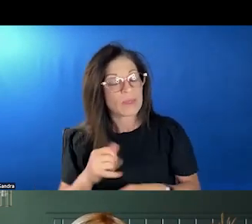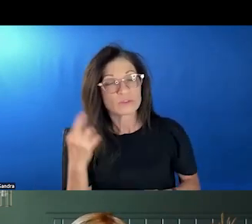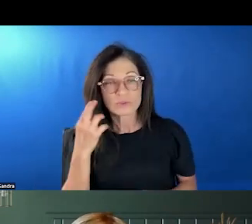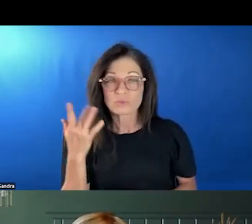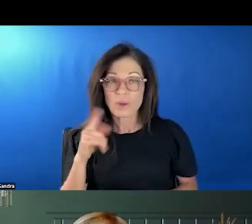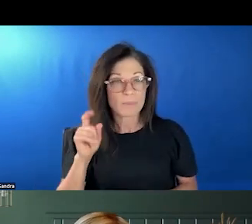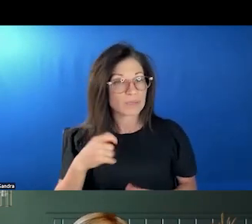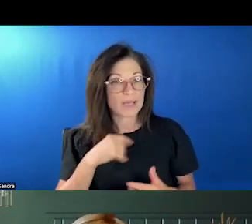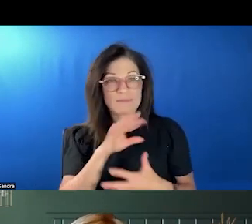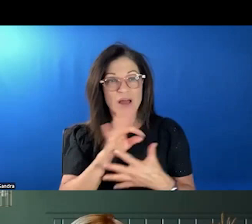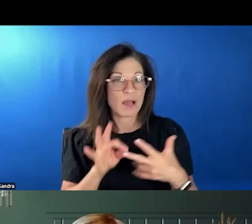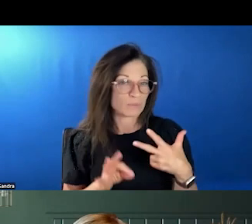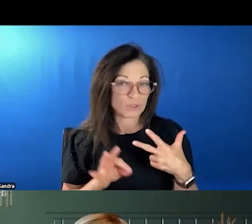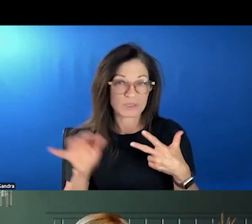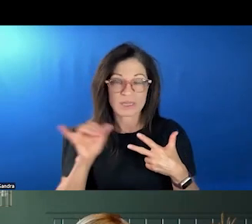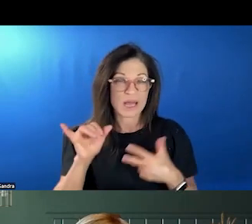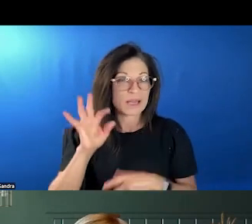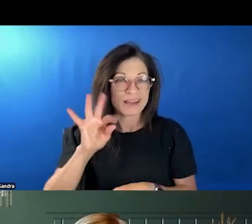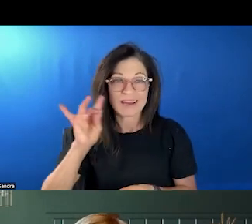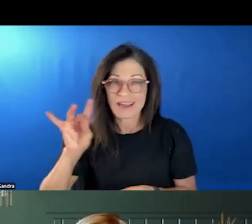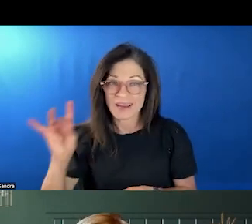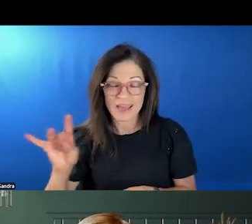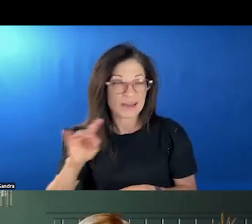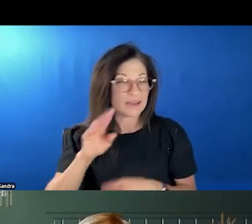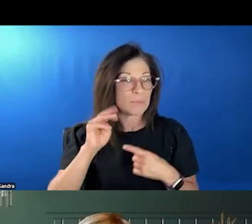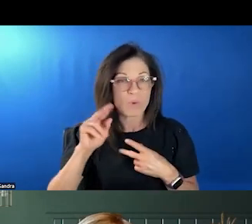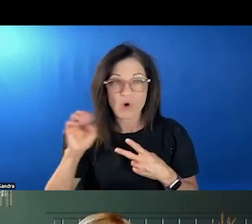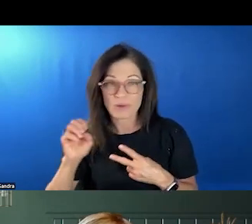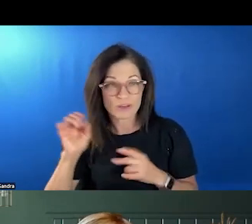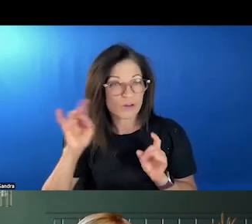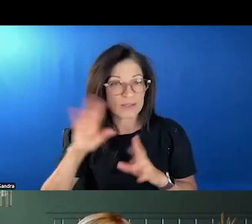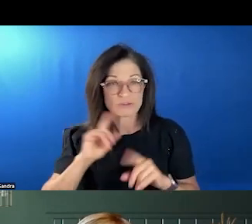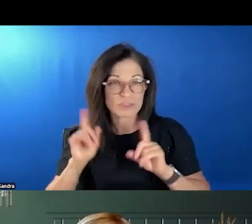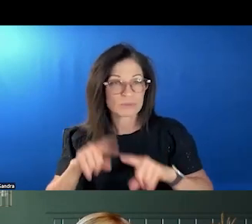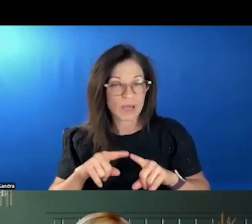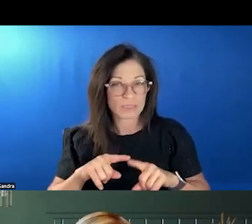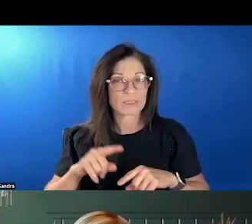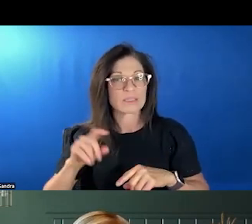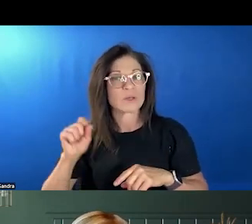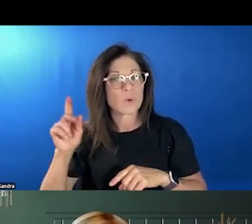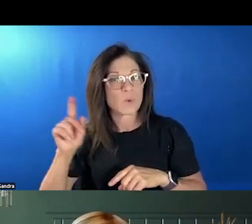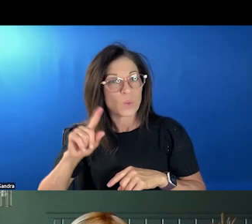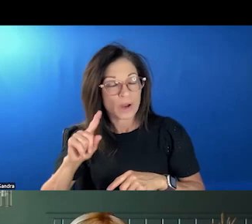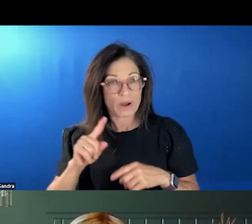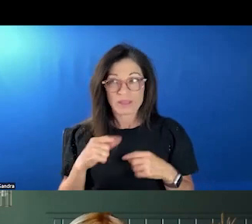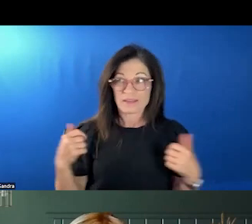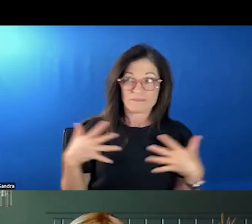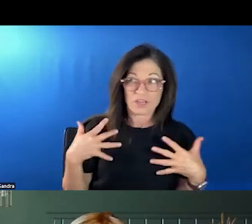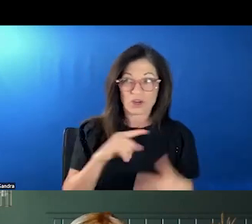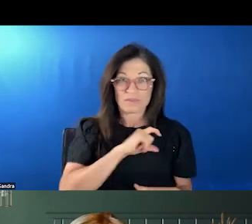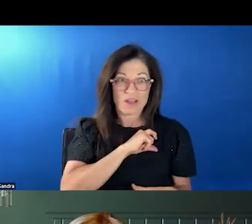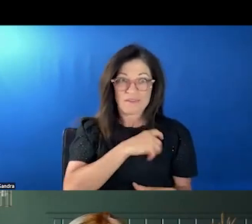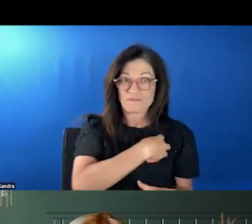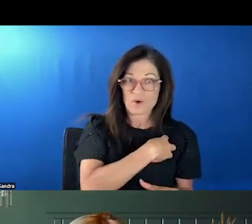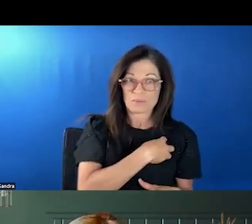to have options like 988 and mobile crisis response, where that fear of law enforcement